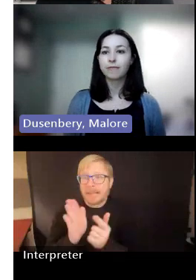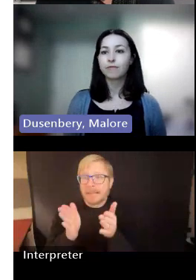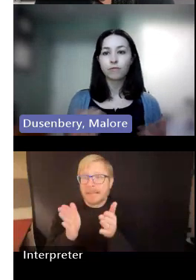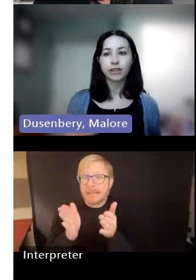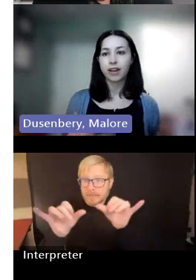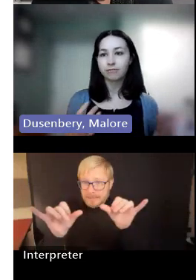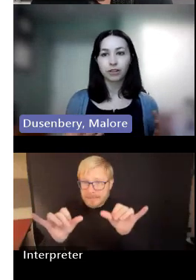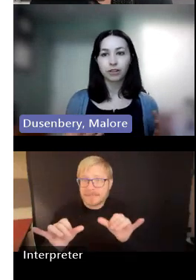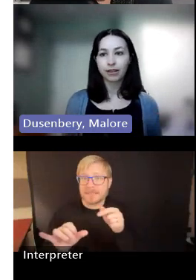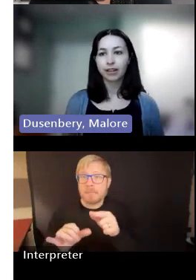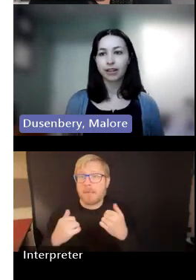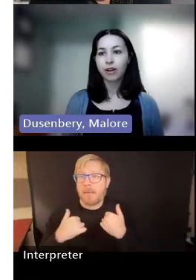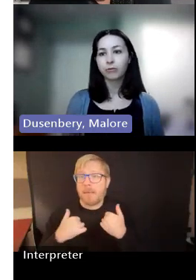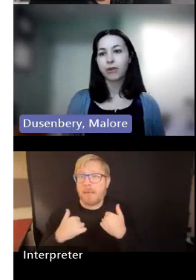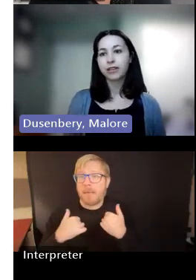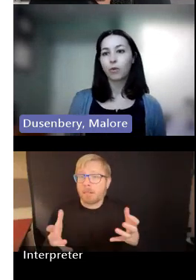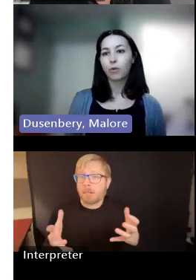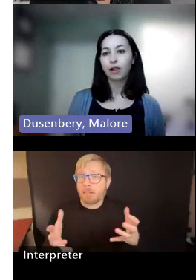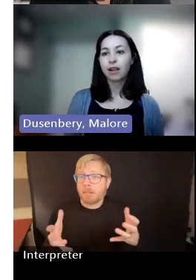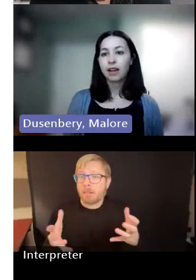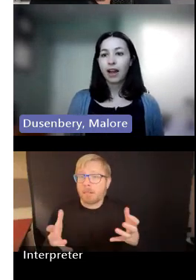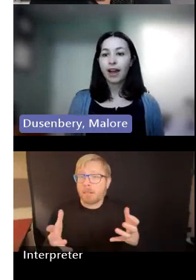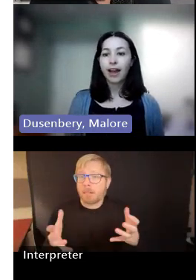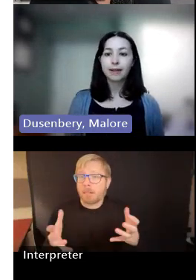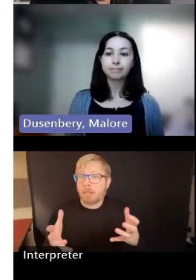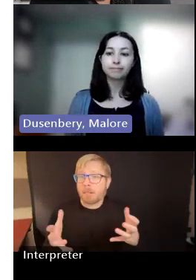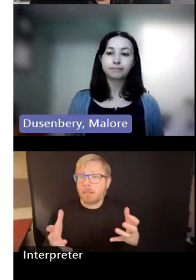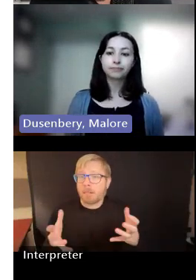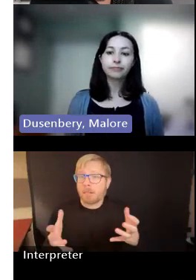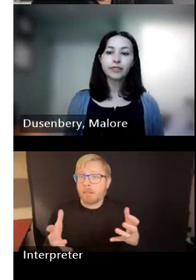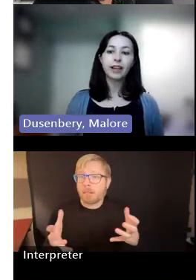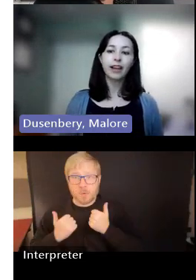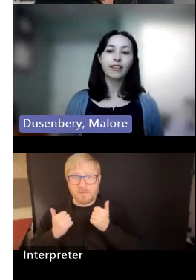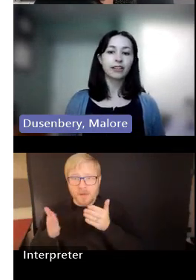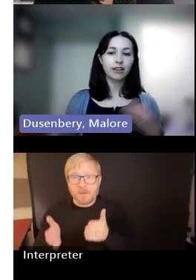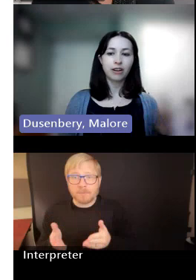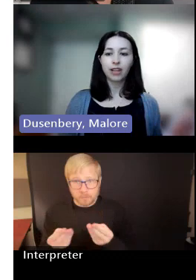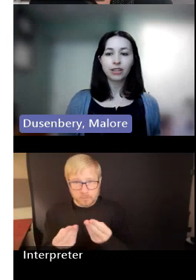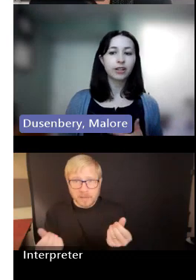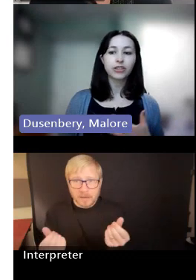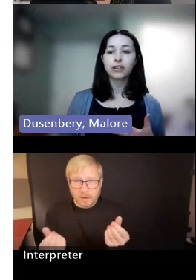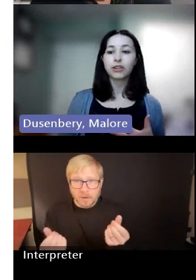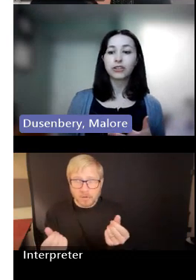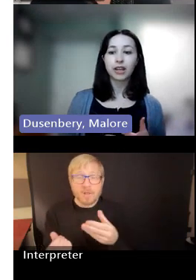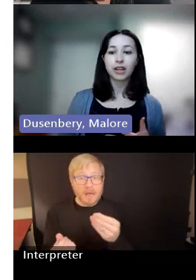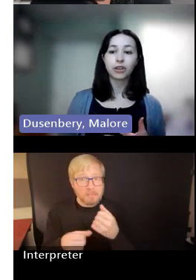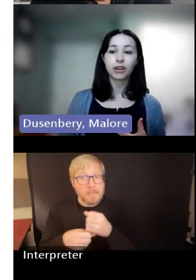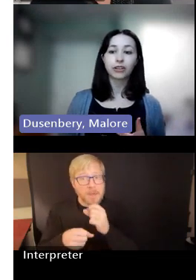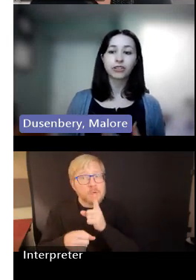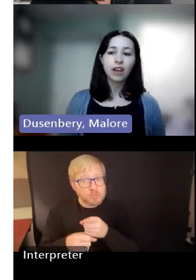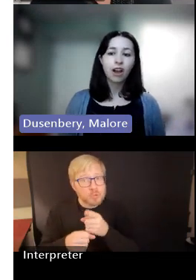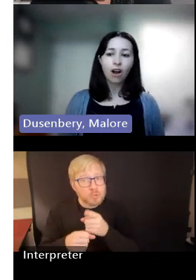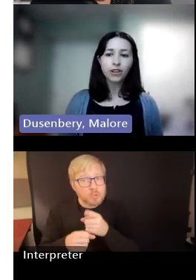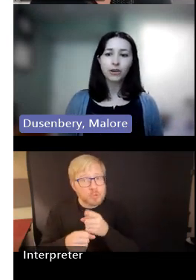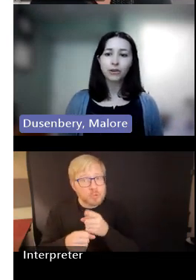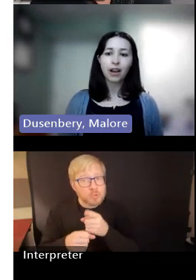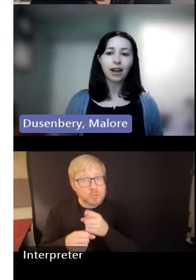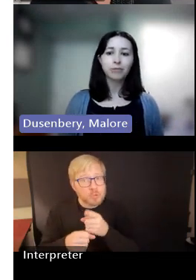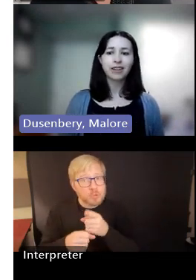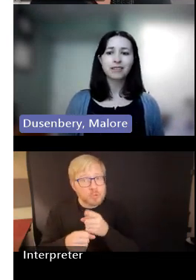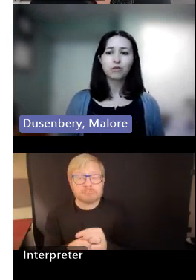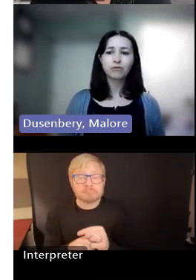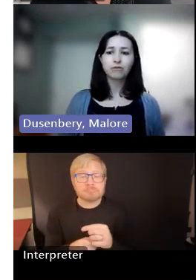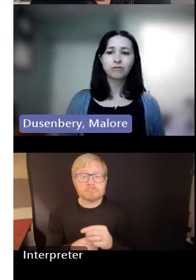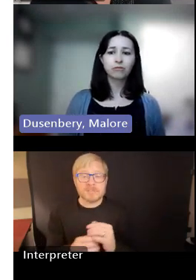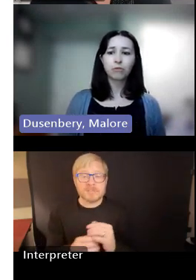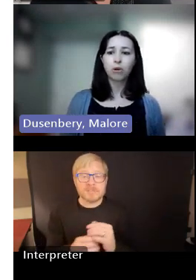heal when done correctly and when done well. And then, less traditional stakeholders also